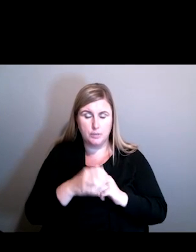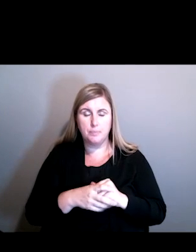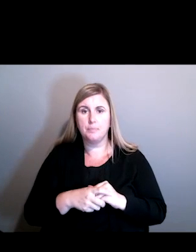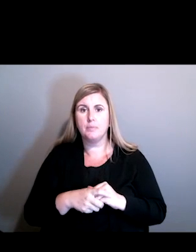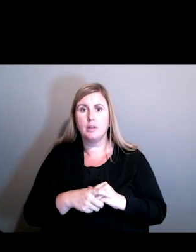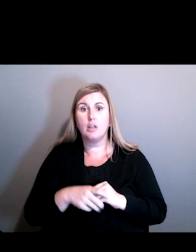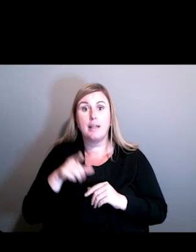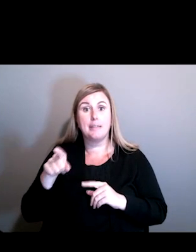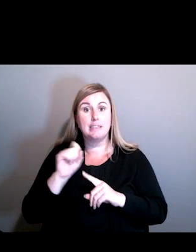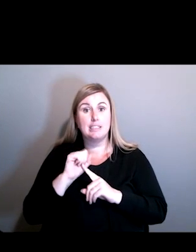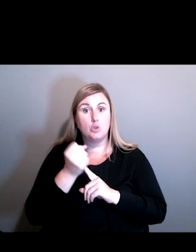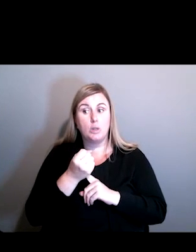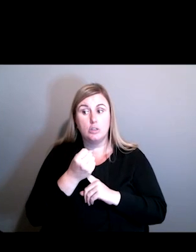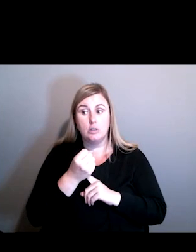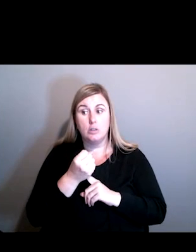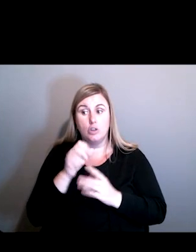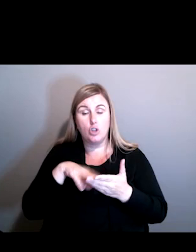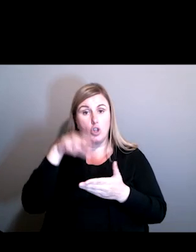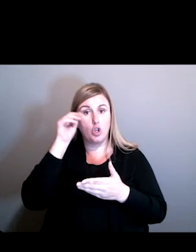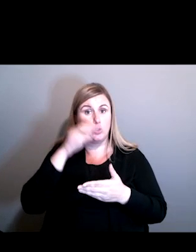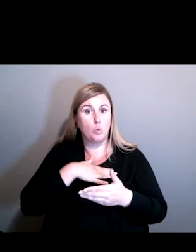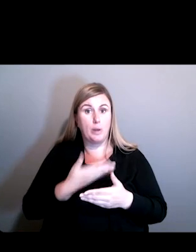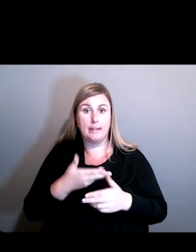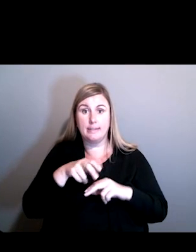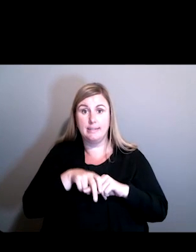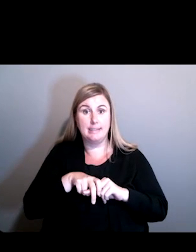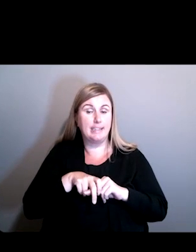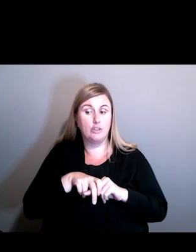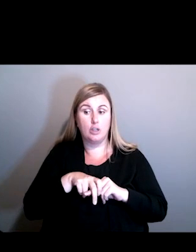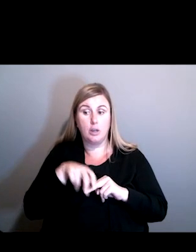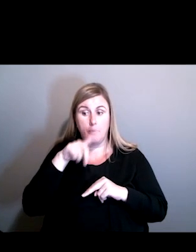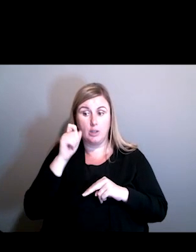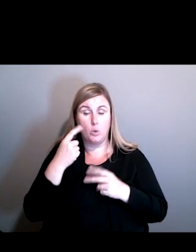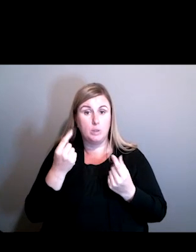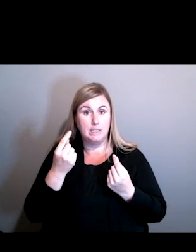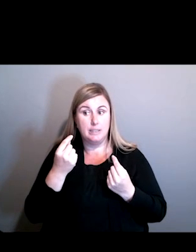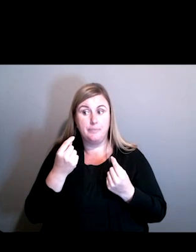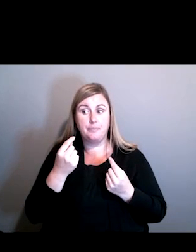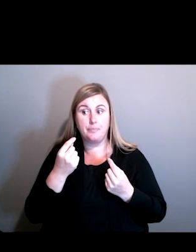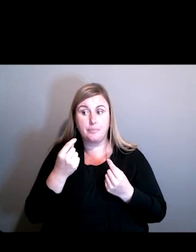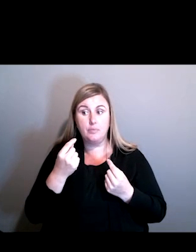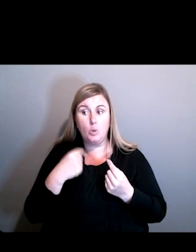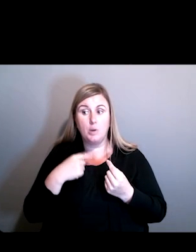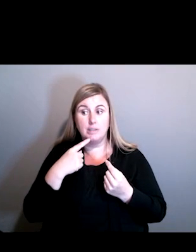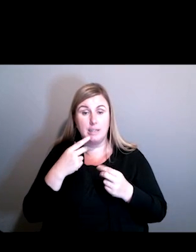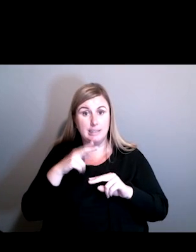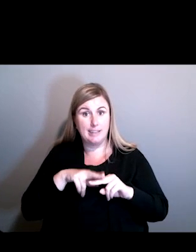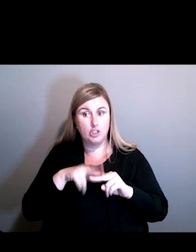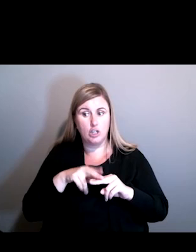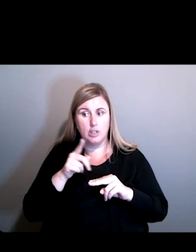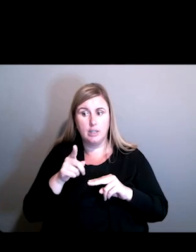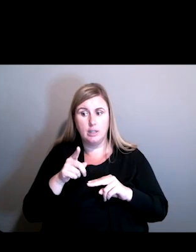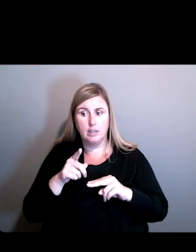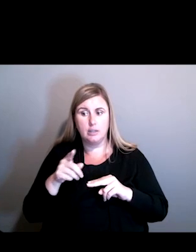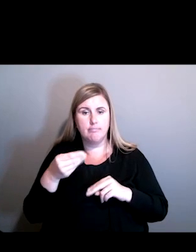this video. So in this video, the learner is willingly sitting in the chair because what we did was when we said sit